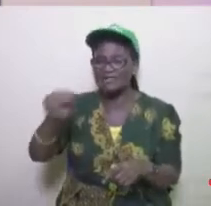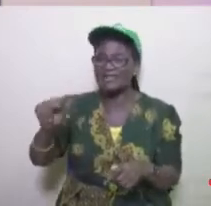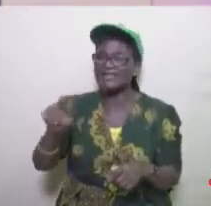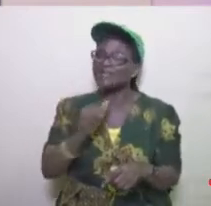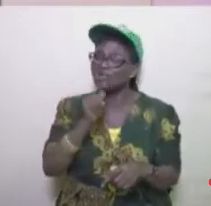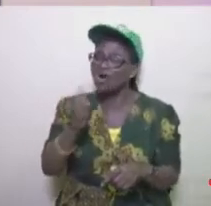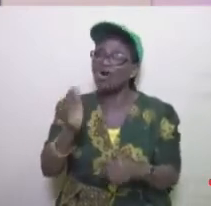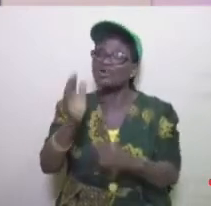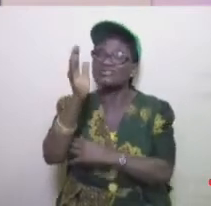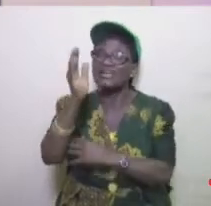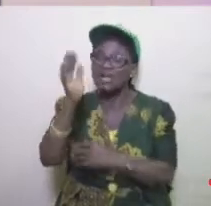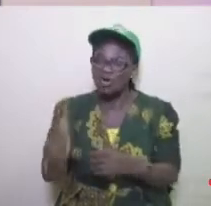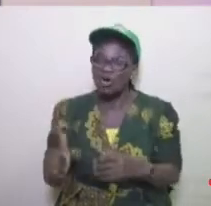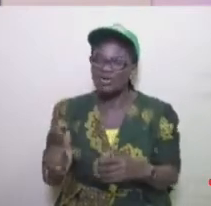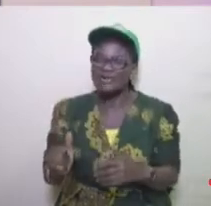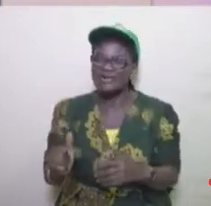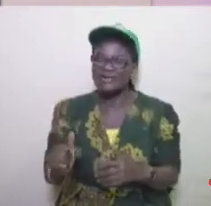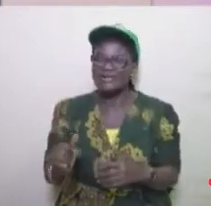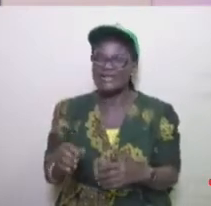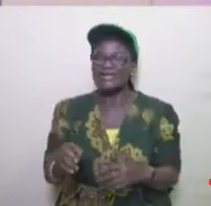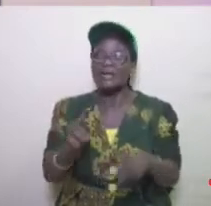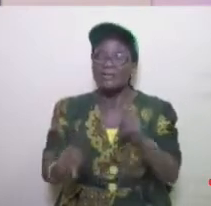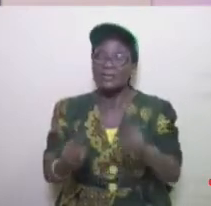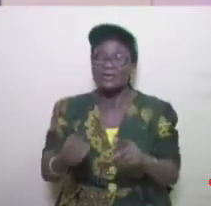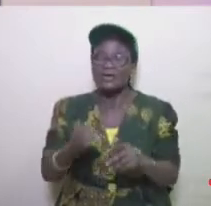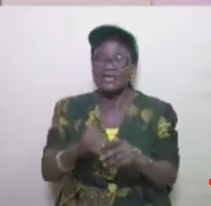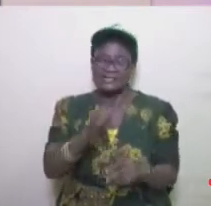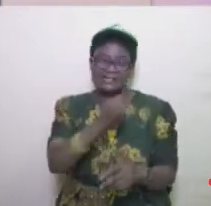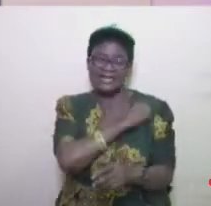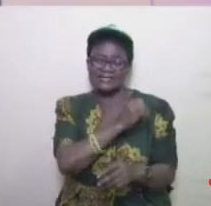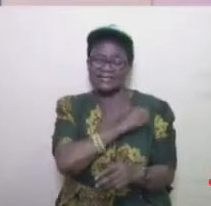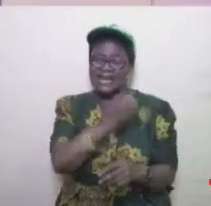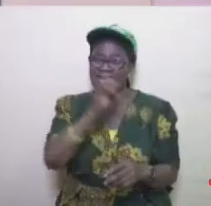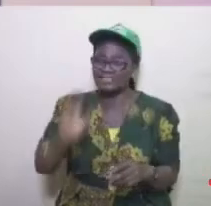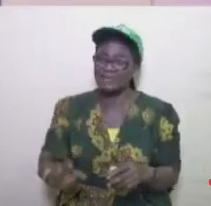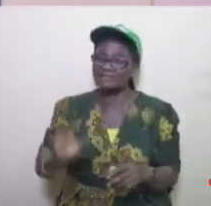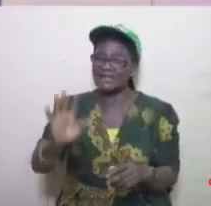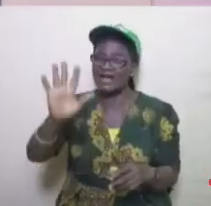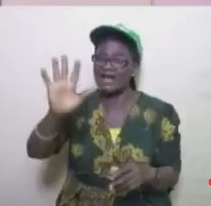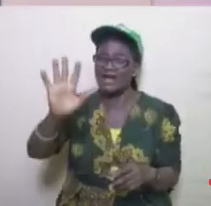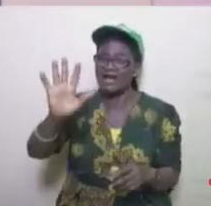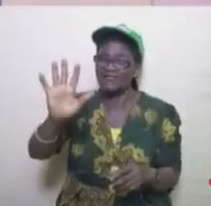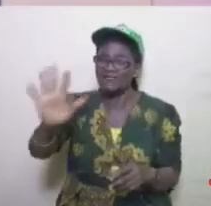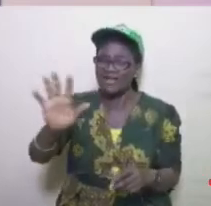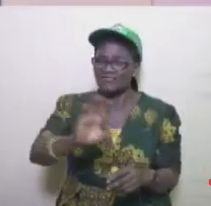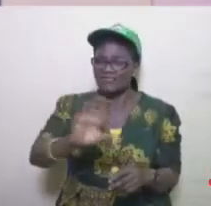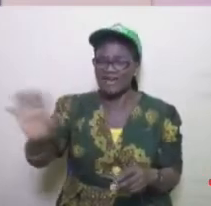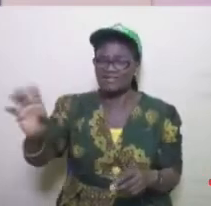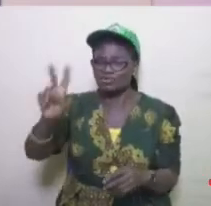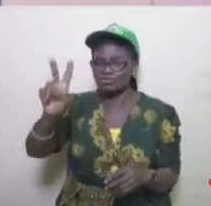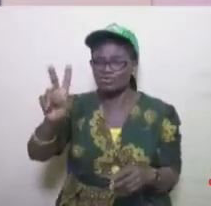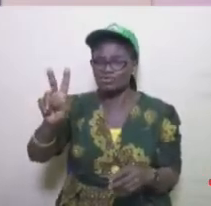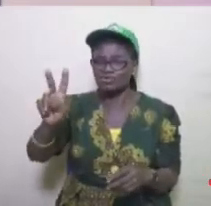ungodly civil authority. In Esther chapter 5, verse 2 and verse 8. Esther chapter 5,